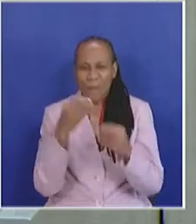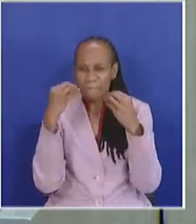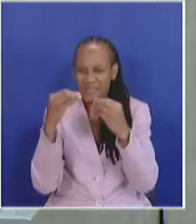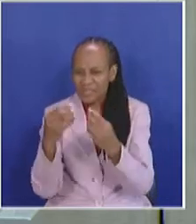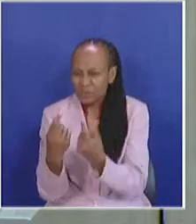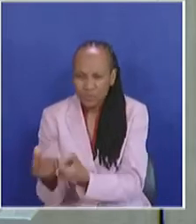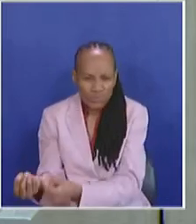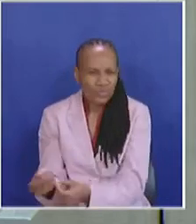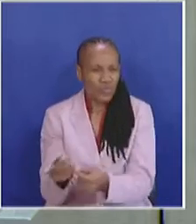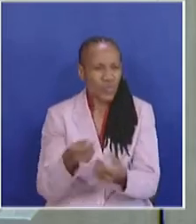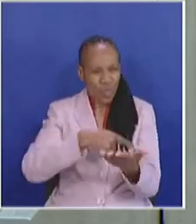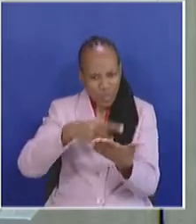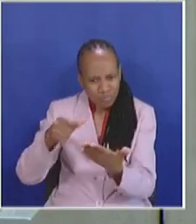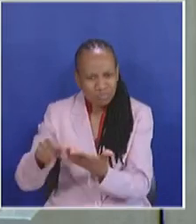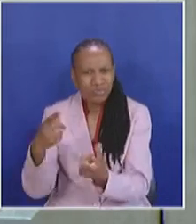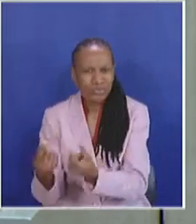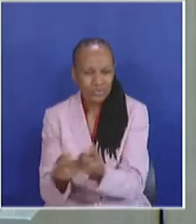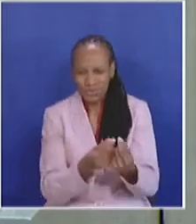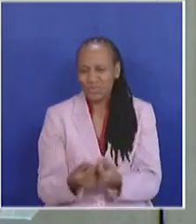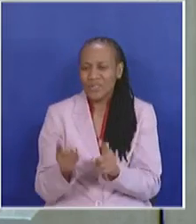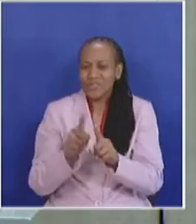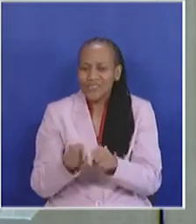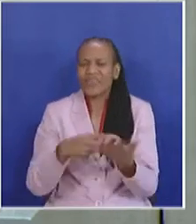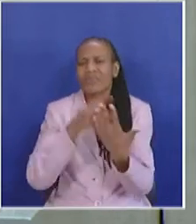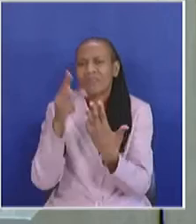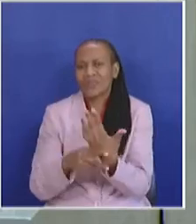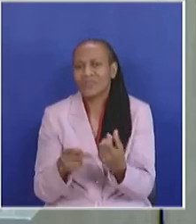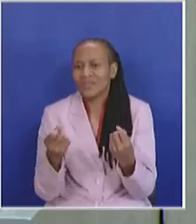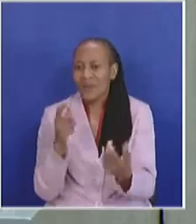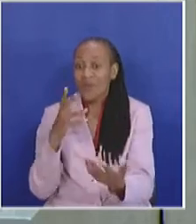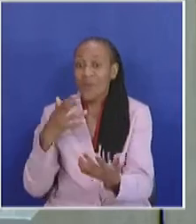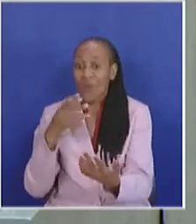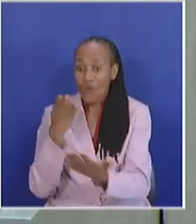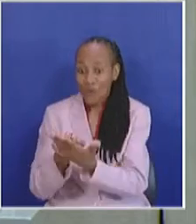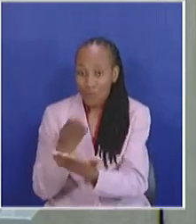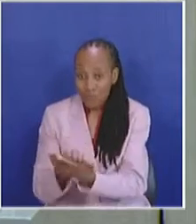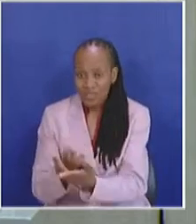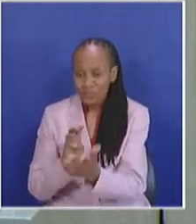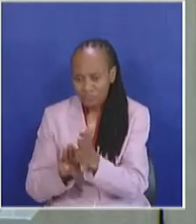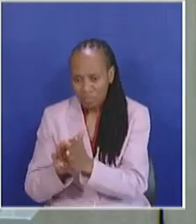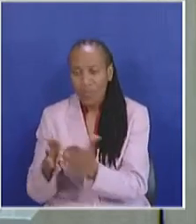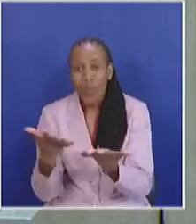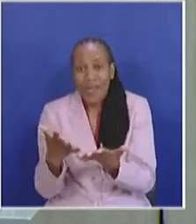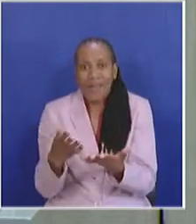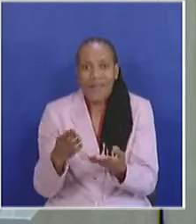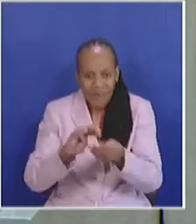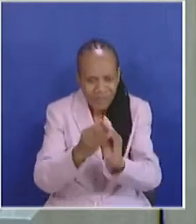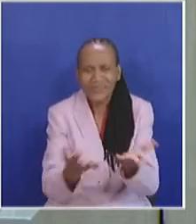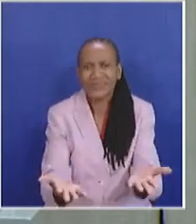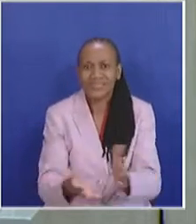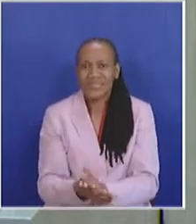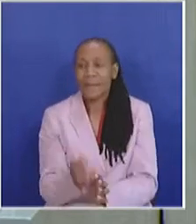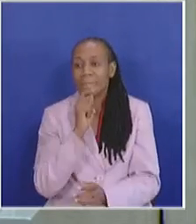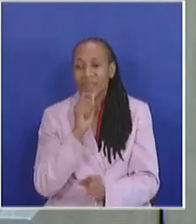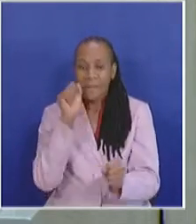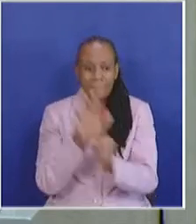being subcontractors as part of the township economy revitalization in these projects. So there is positive impact coming